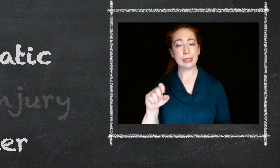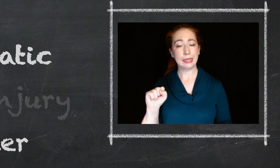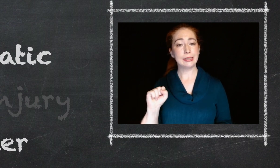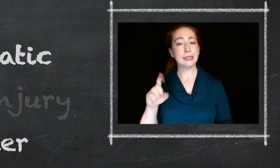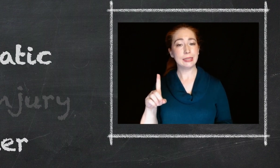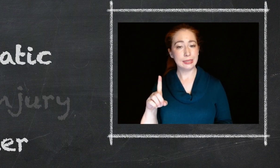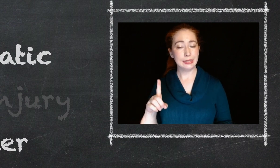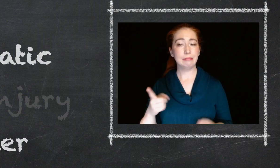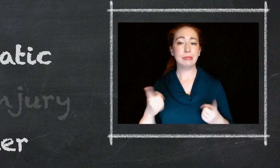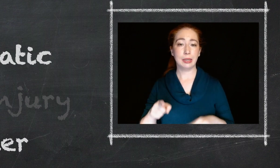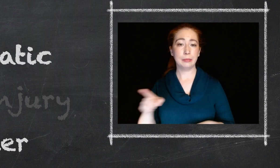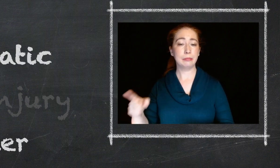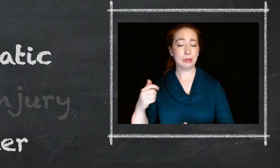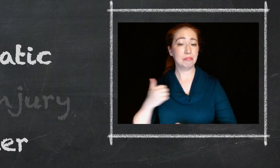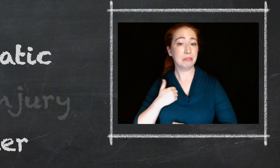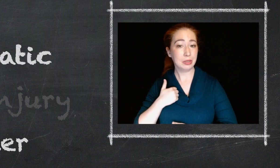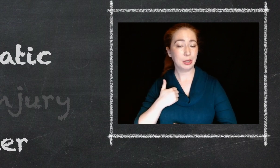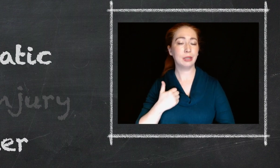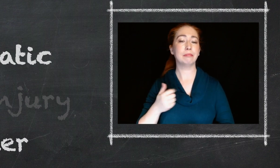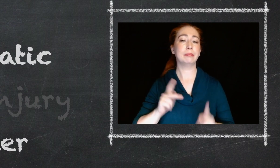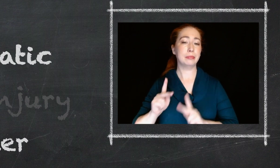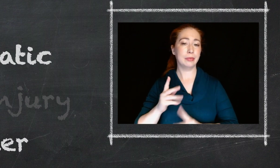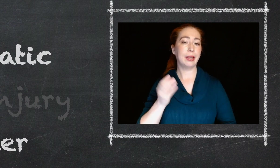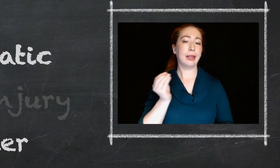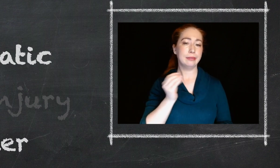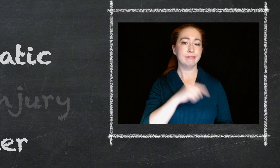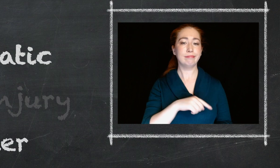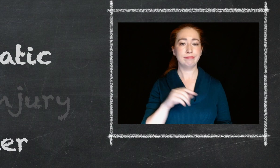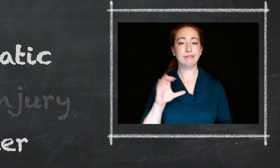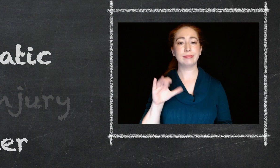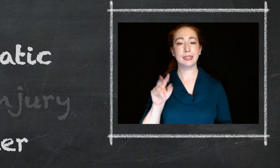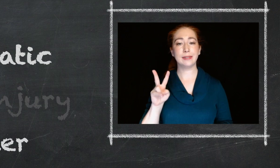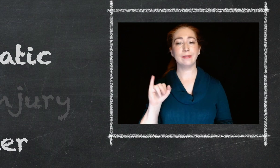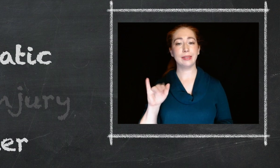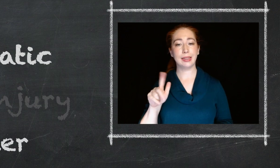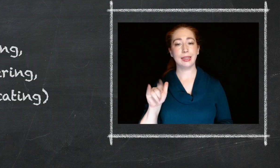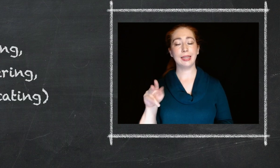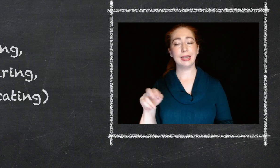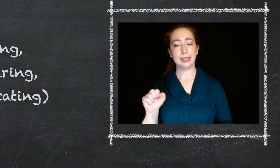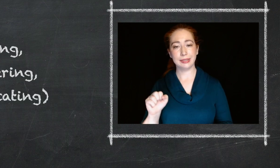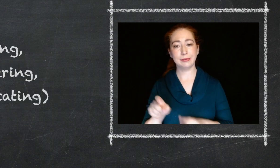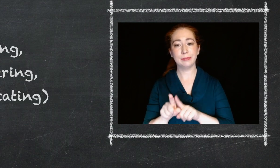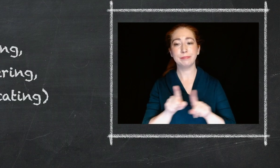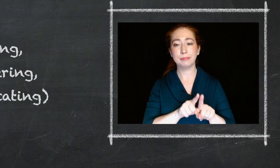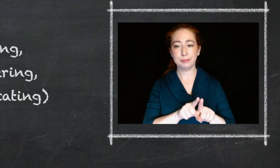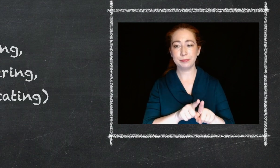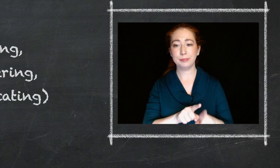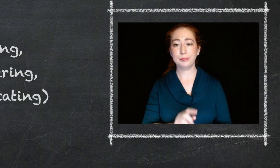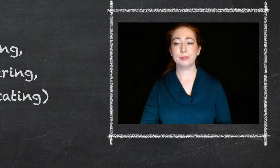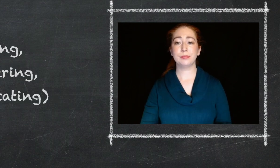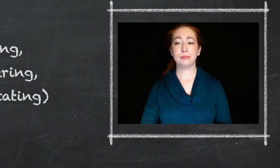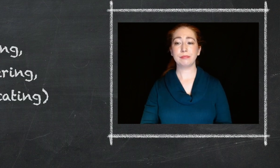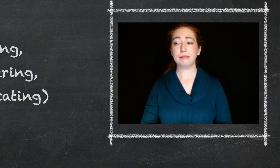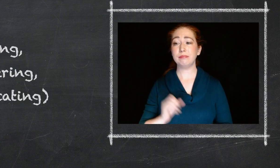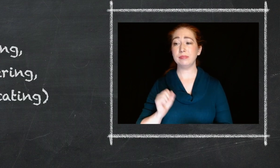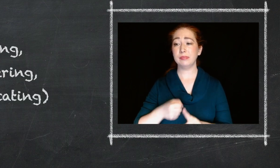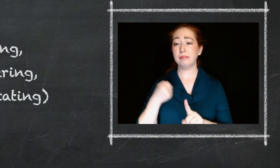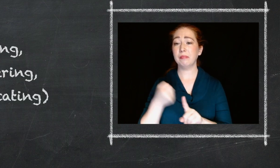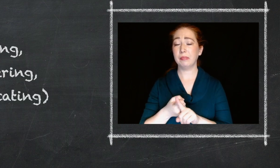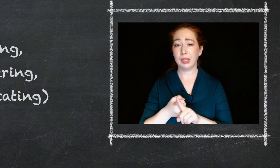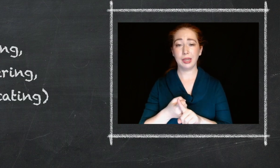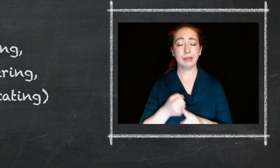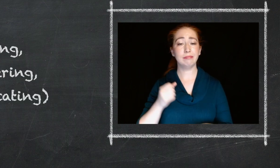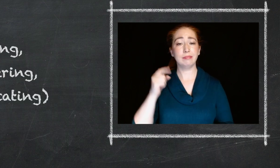which can happen in both military personnel and in civilians. There are also common